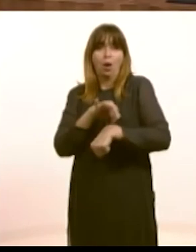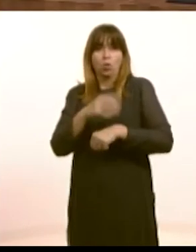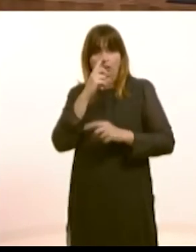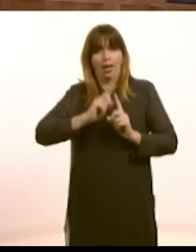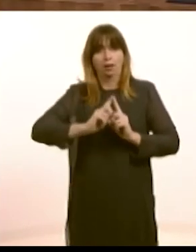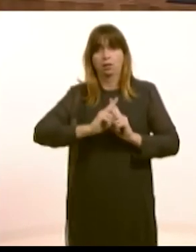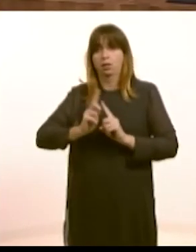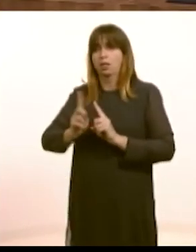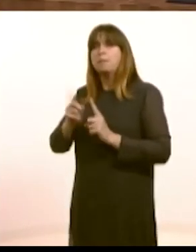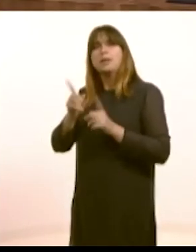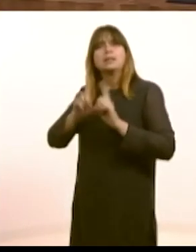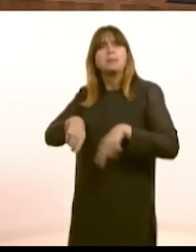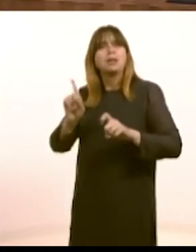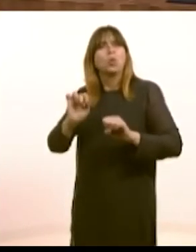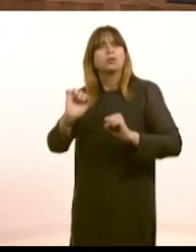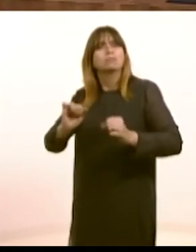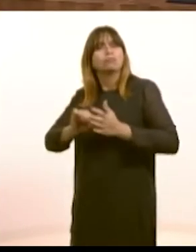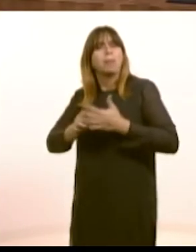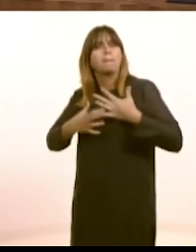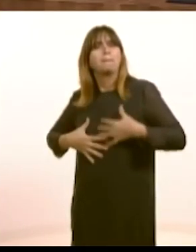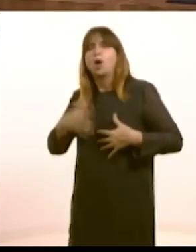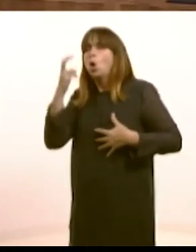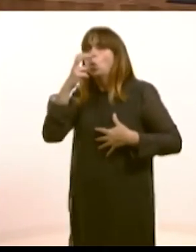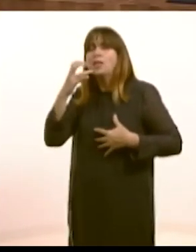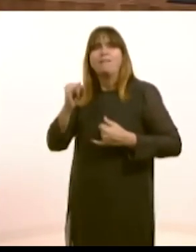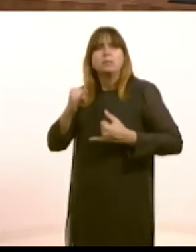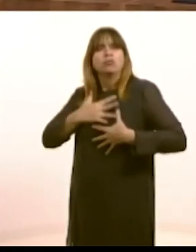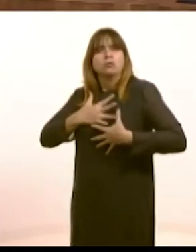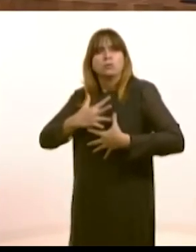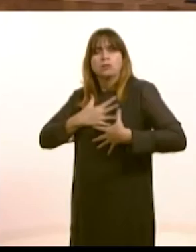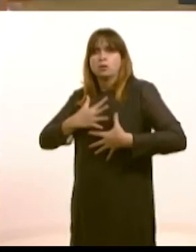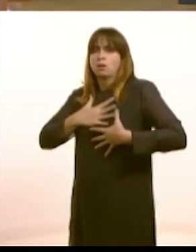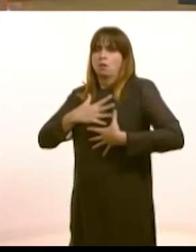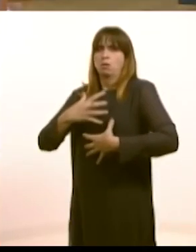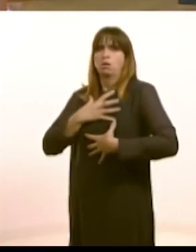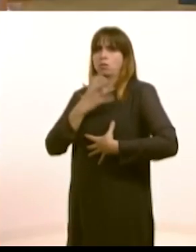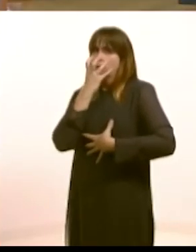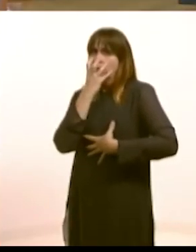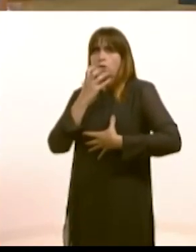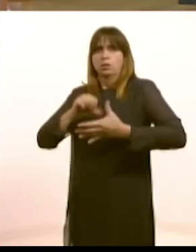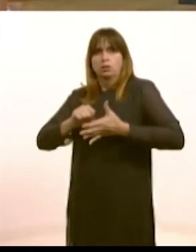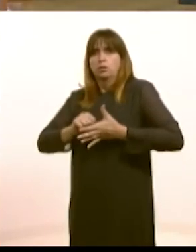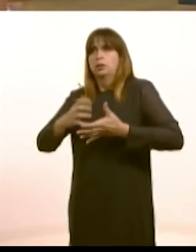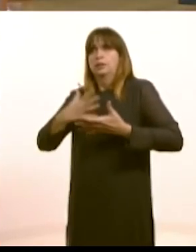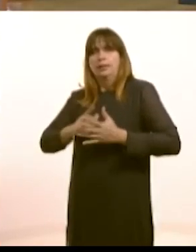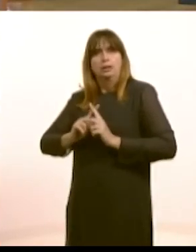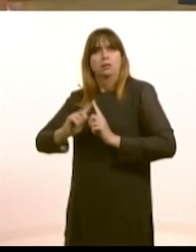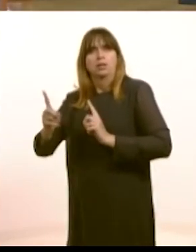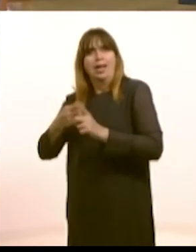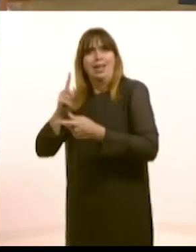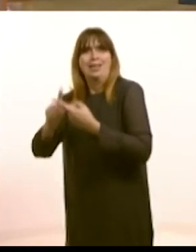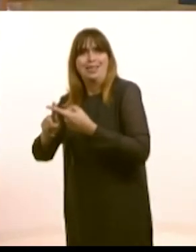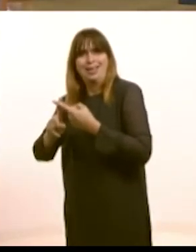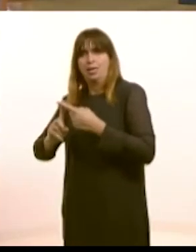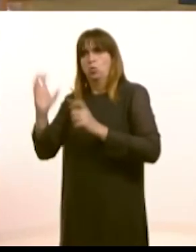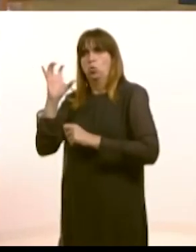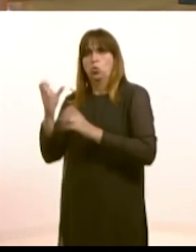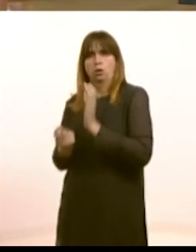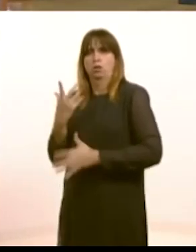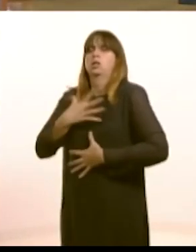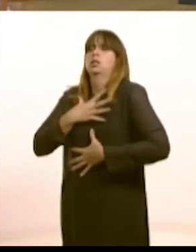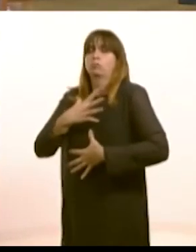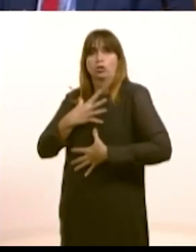have. Many more older people with respiratory conditions that are more complex, they need more time in A&E and ultimately admission. Now,